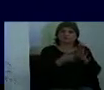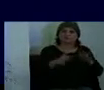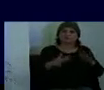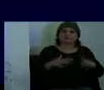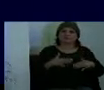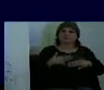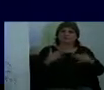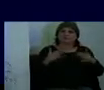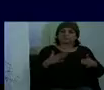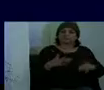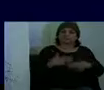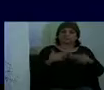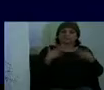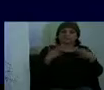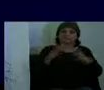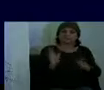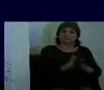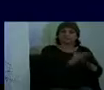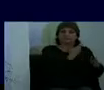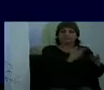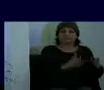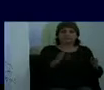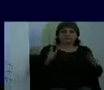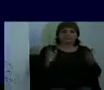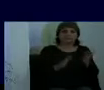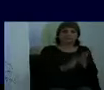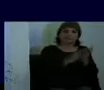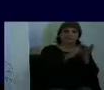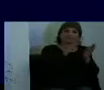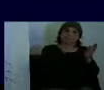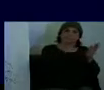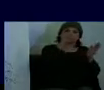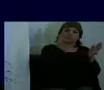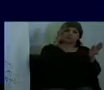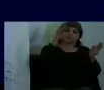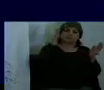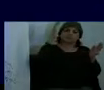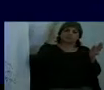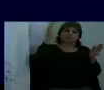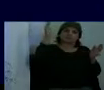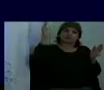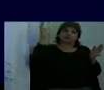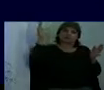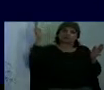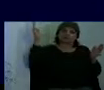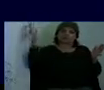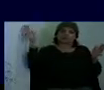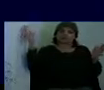Oh,